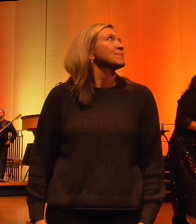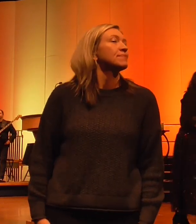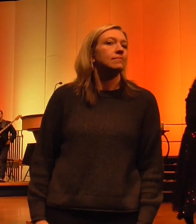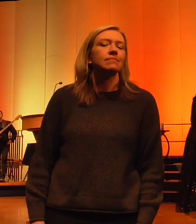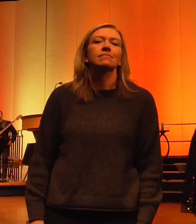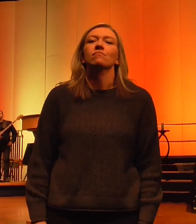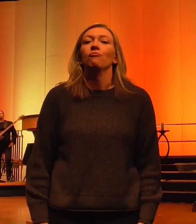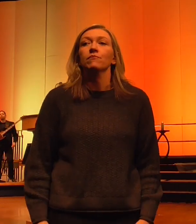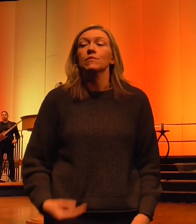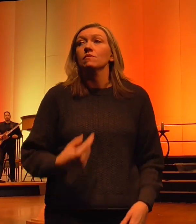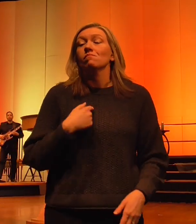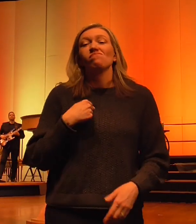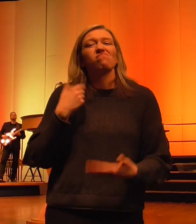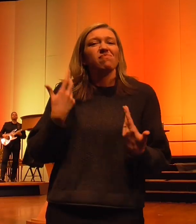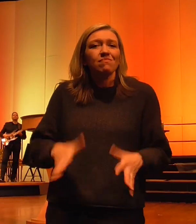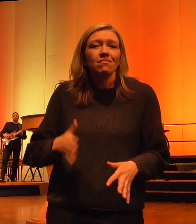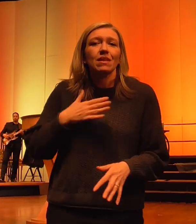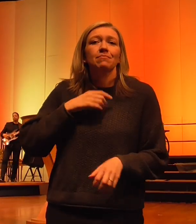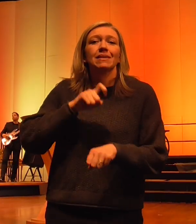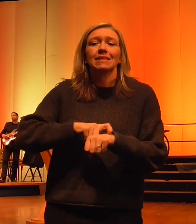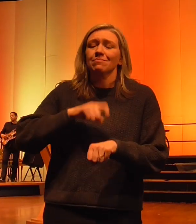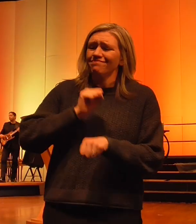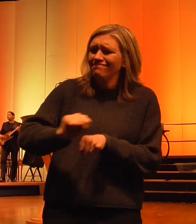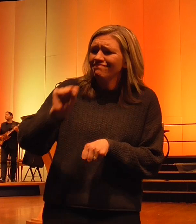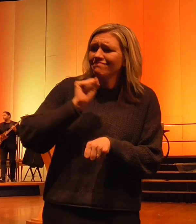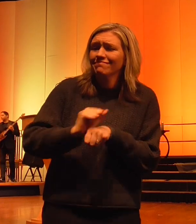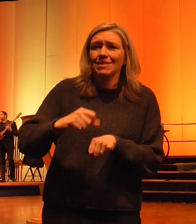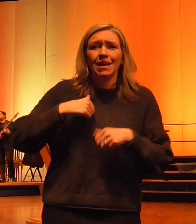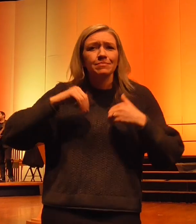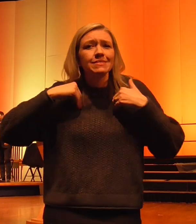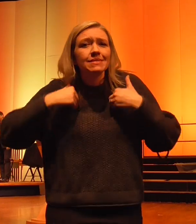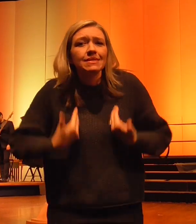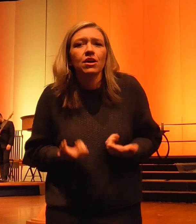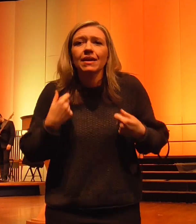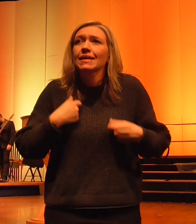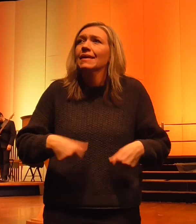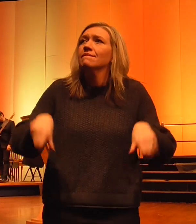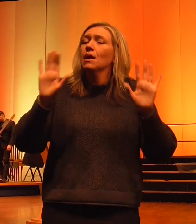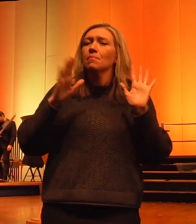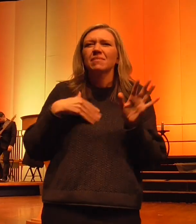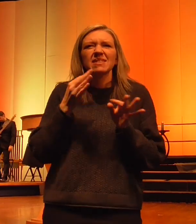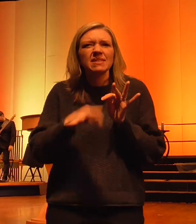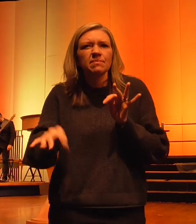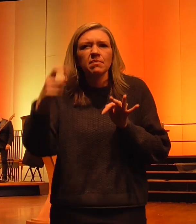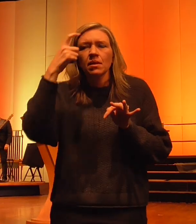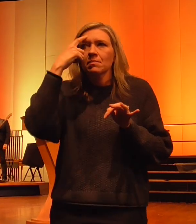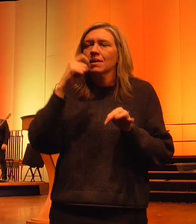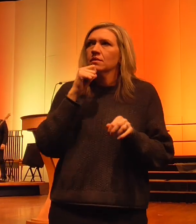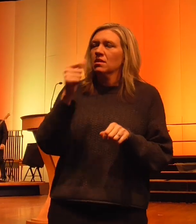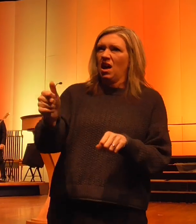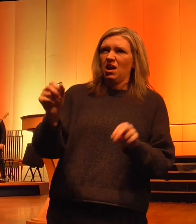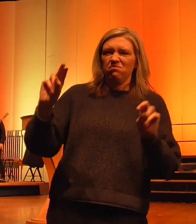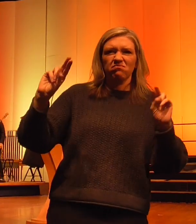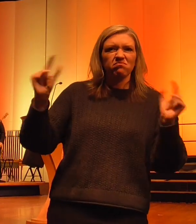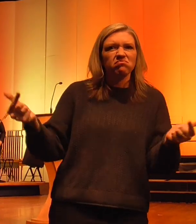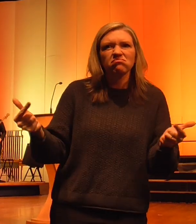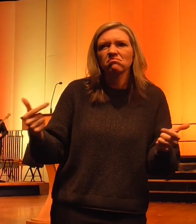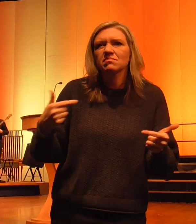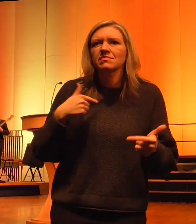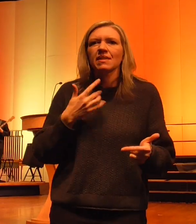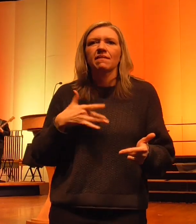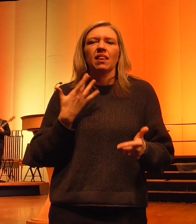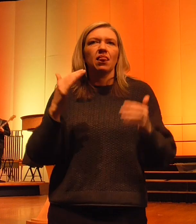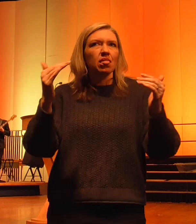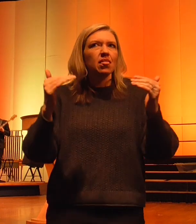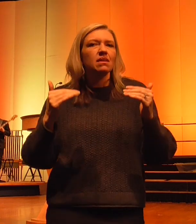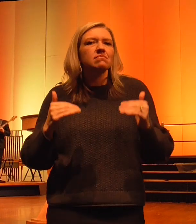I've done my time, I'm so tired, I give up on my simple mind. It's not working, I'm no good, I'm